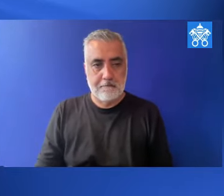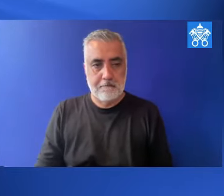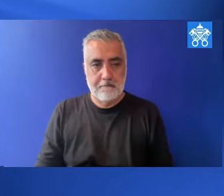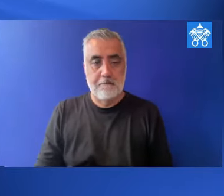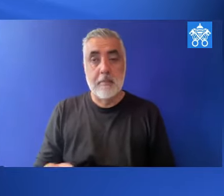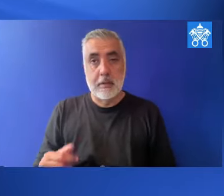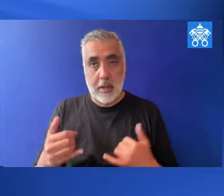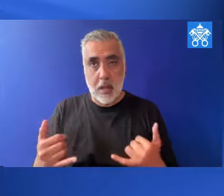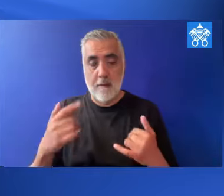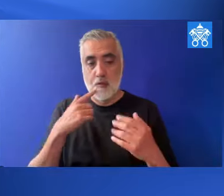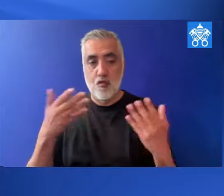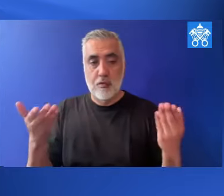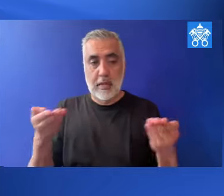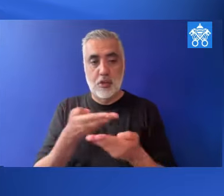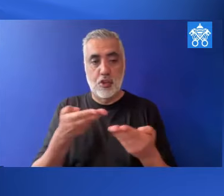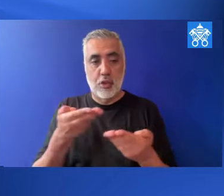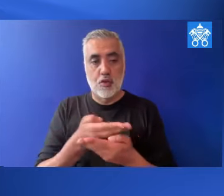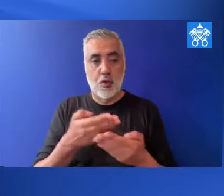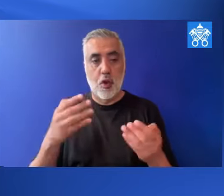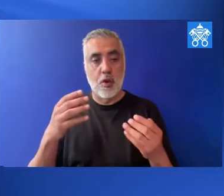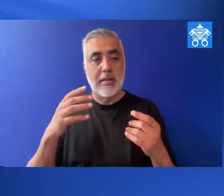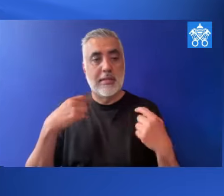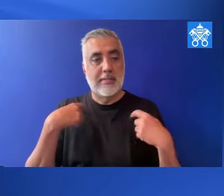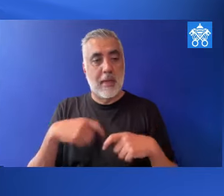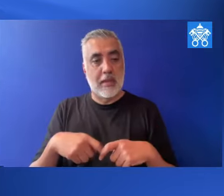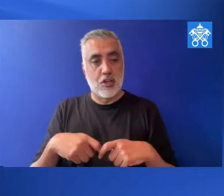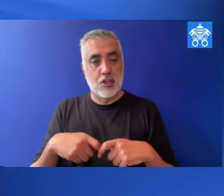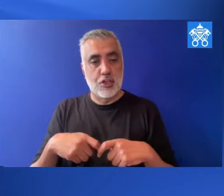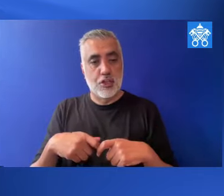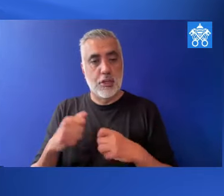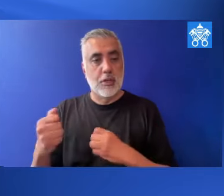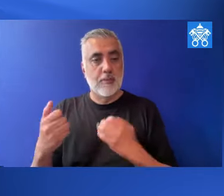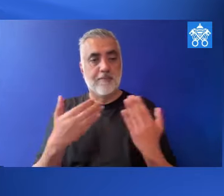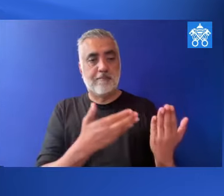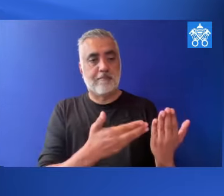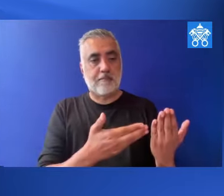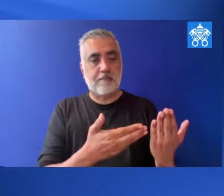For the exchange of greetings in Spanish, the Holy Father